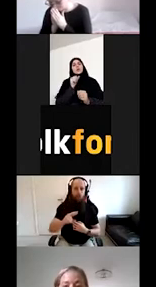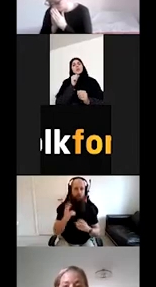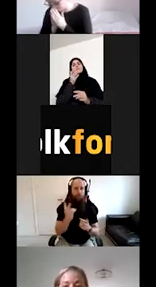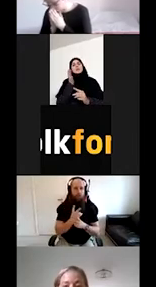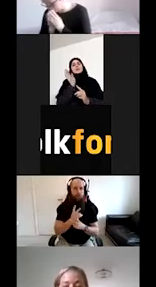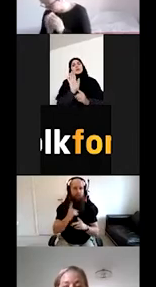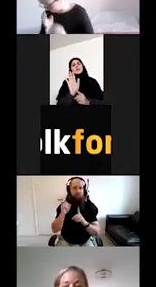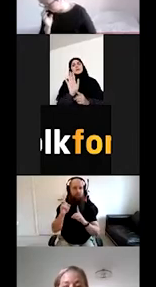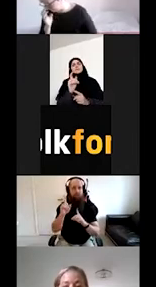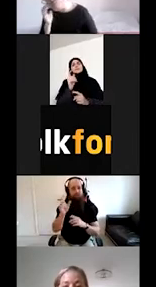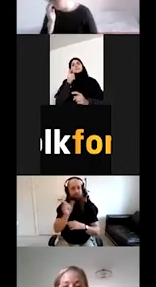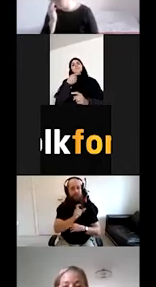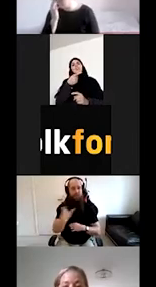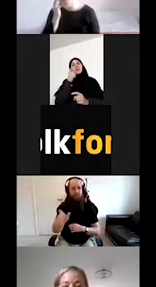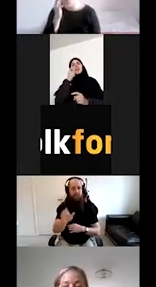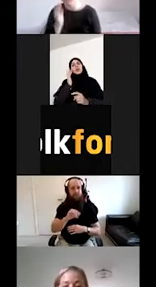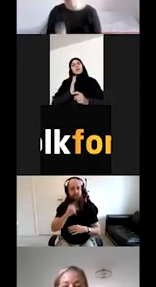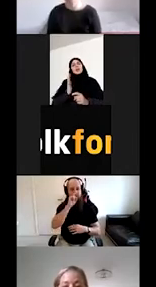war.